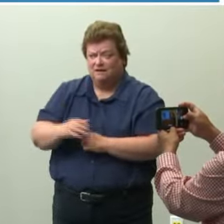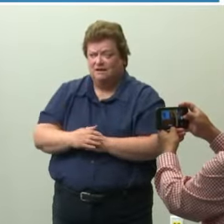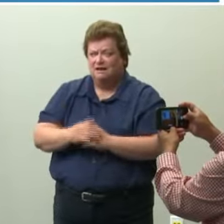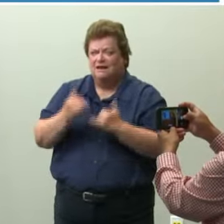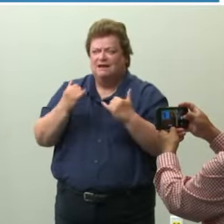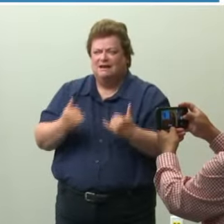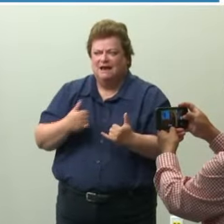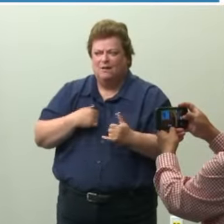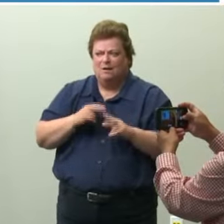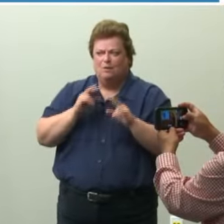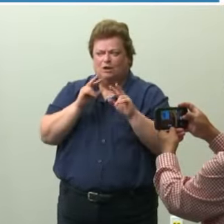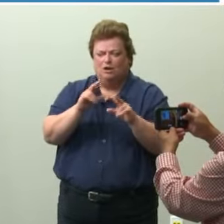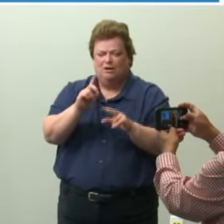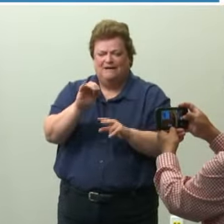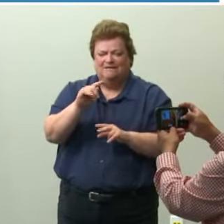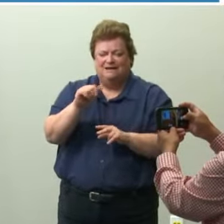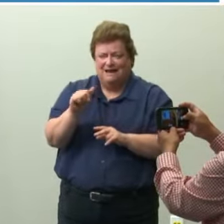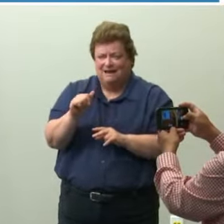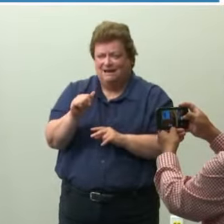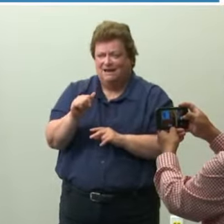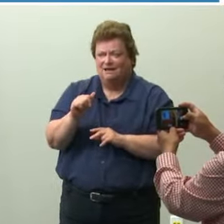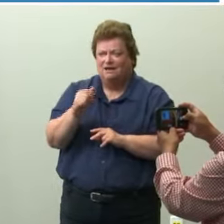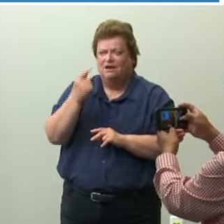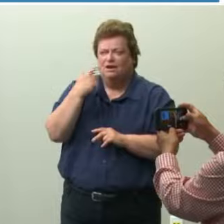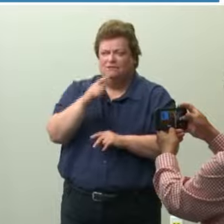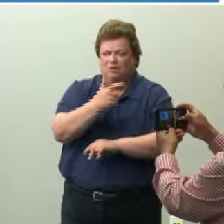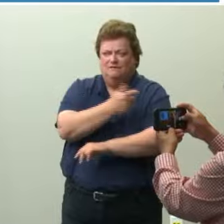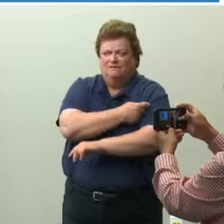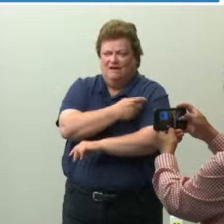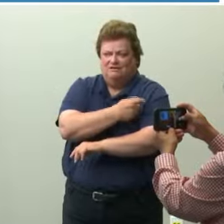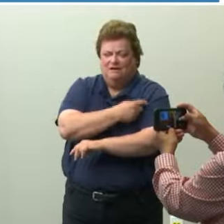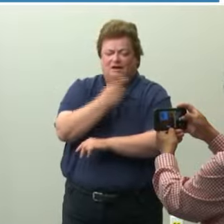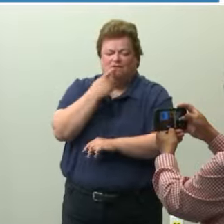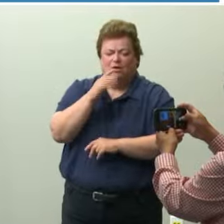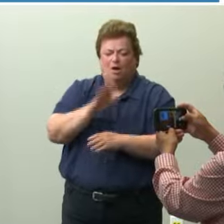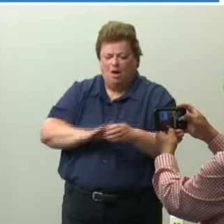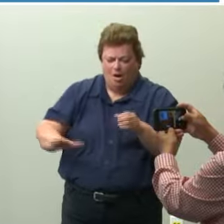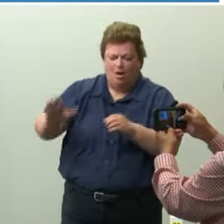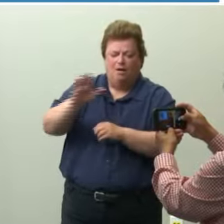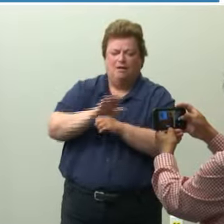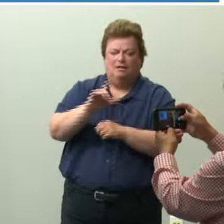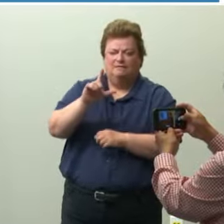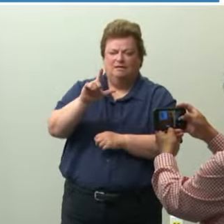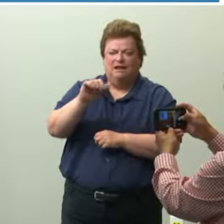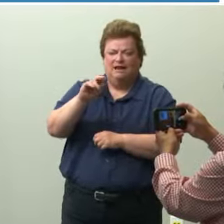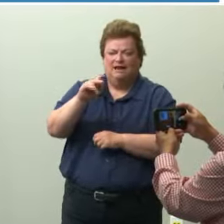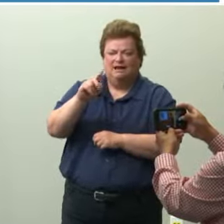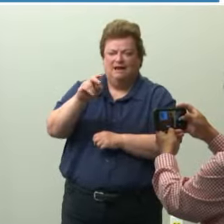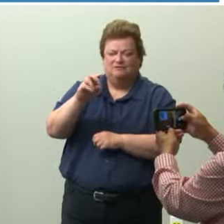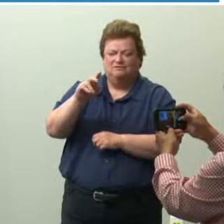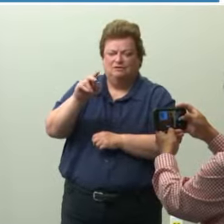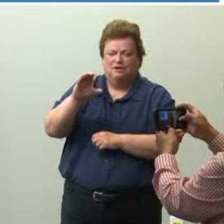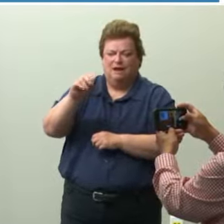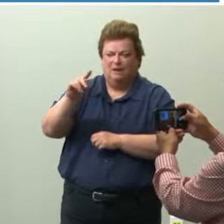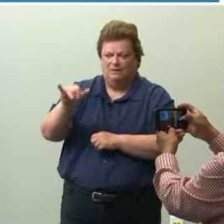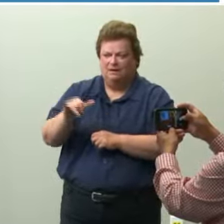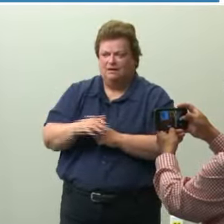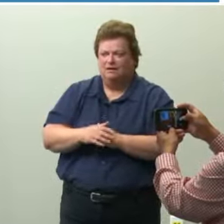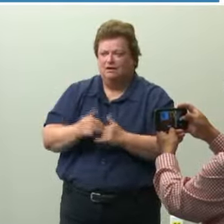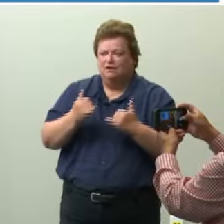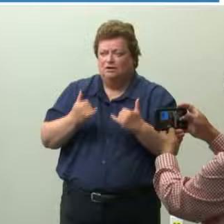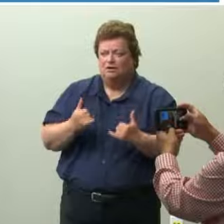I want to look at the data for vaccination for all of Lancaster County residents.